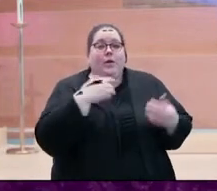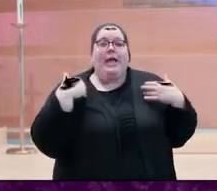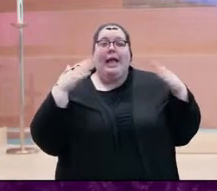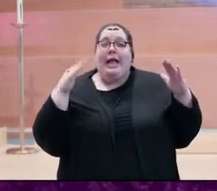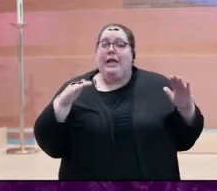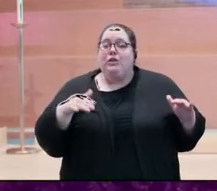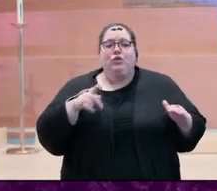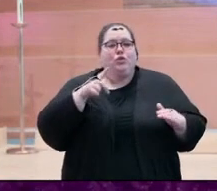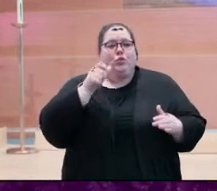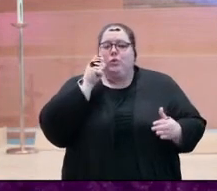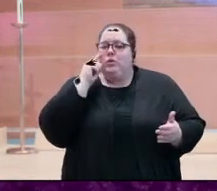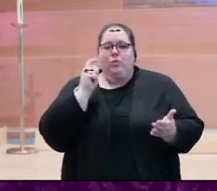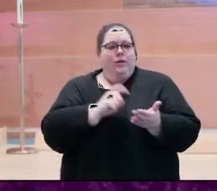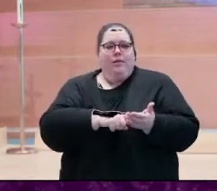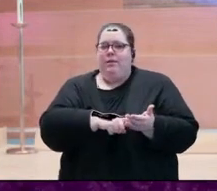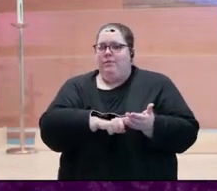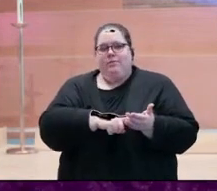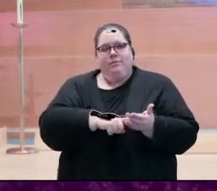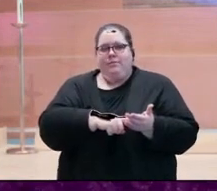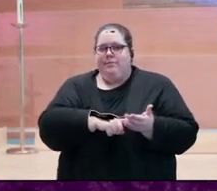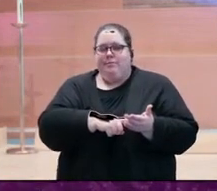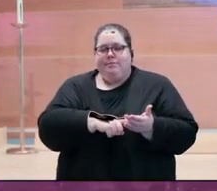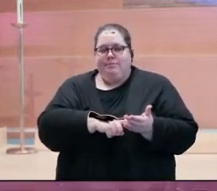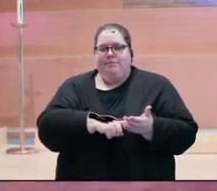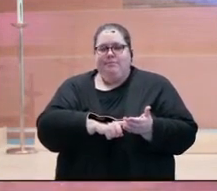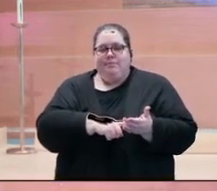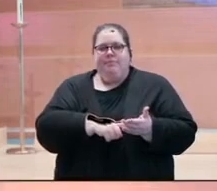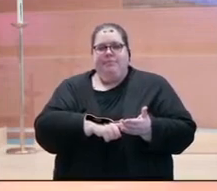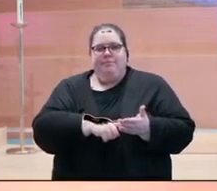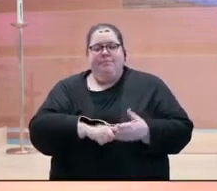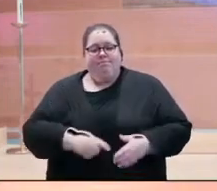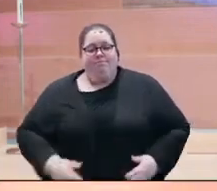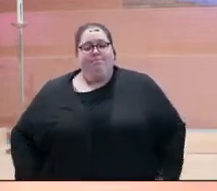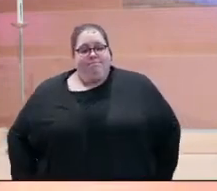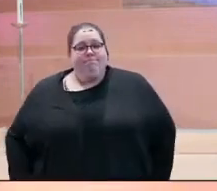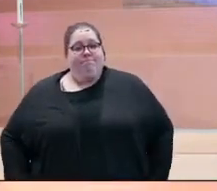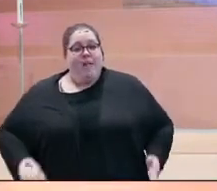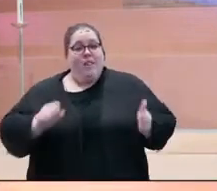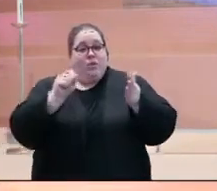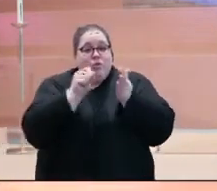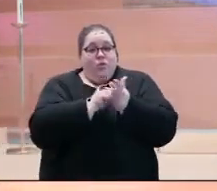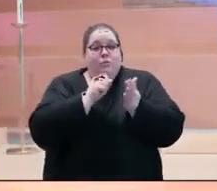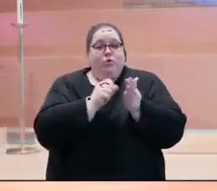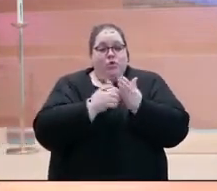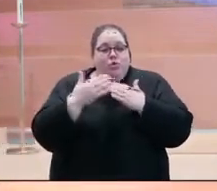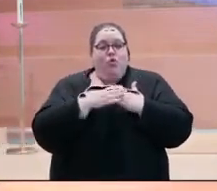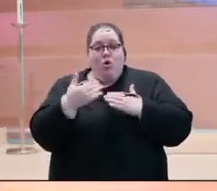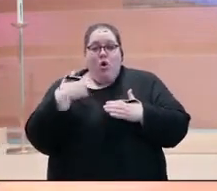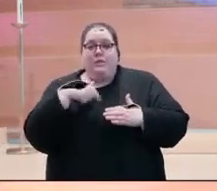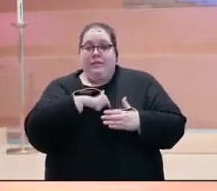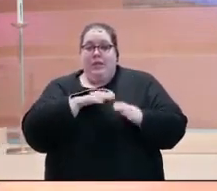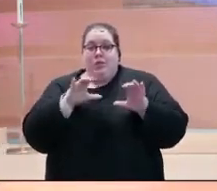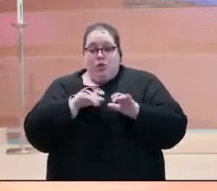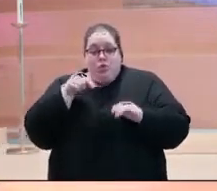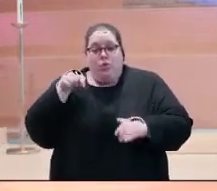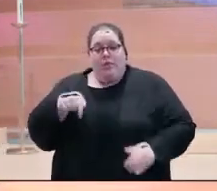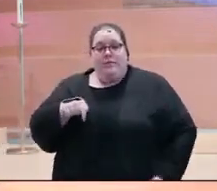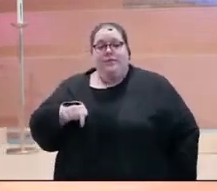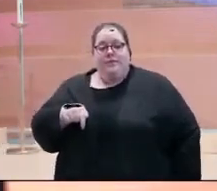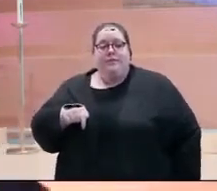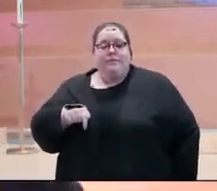even realizing it. This is what Scripture calls us to. And whether or not that we have